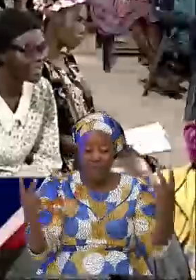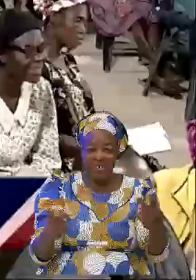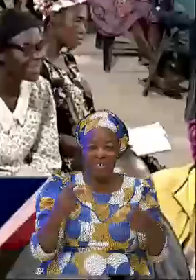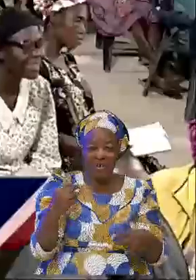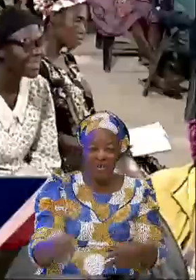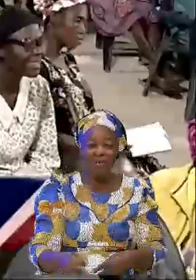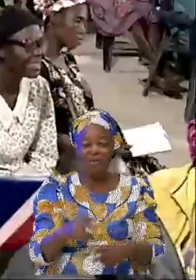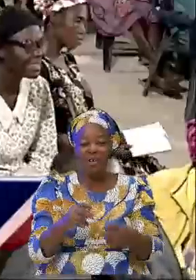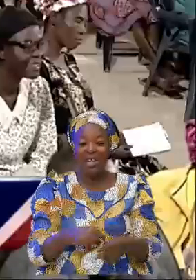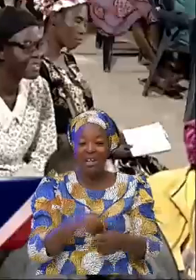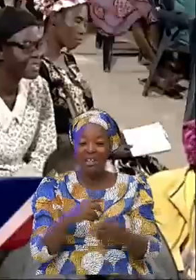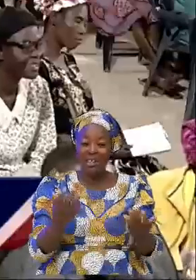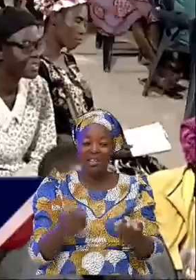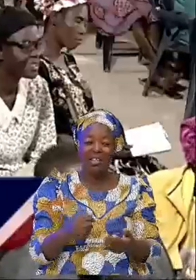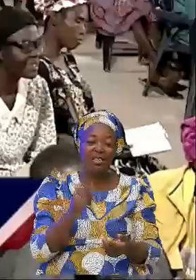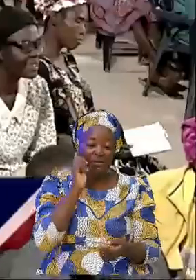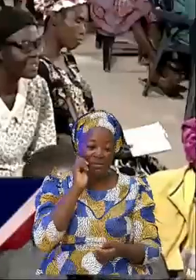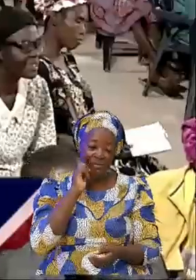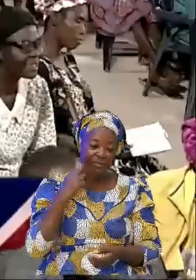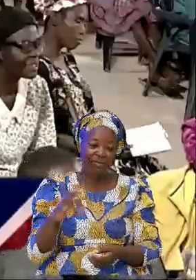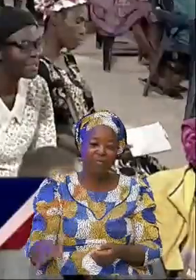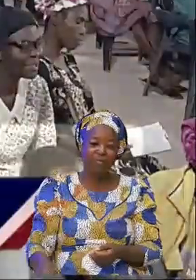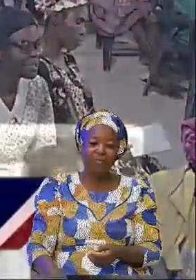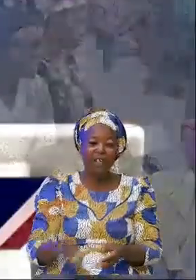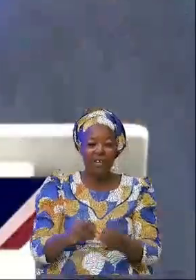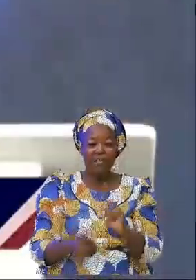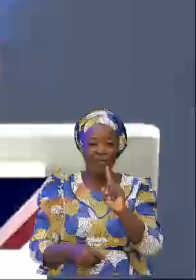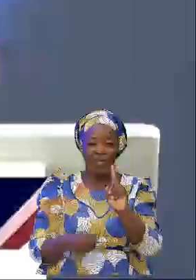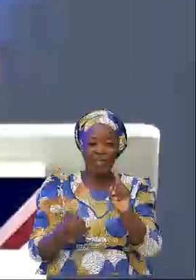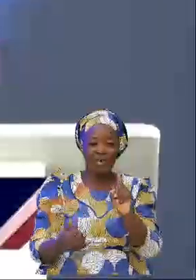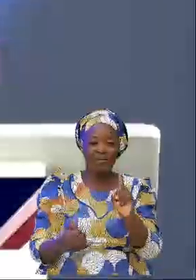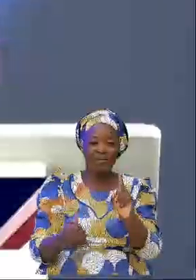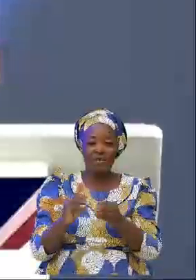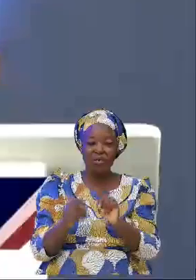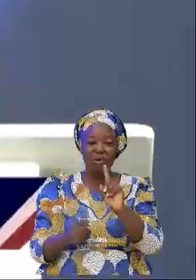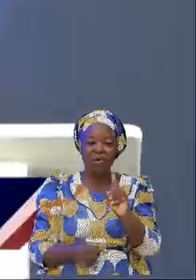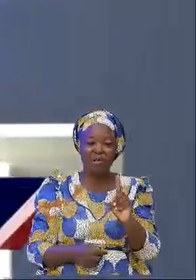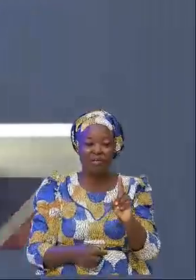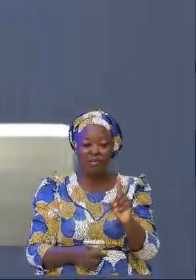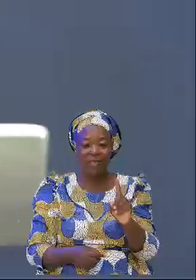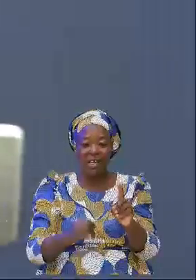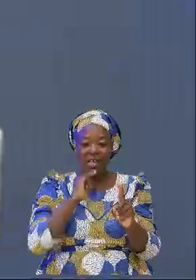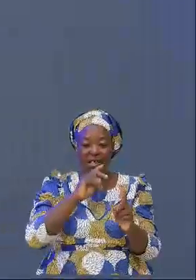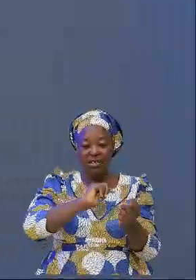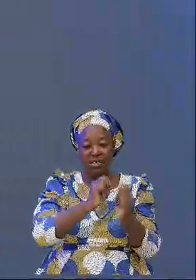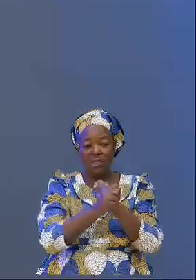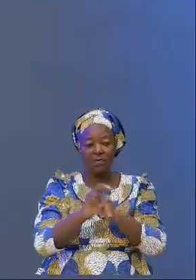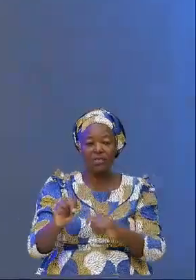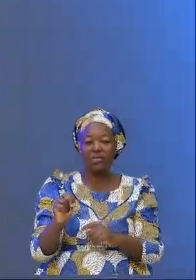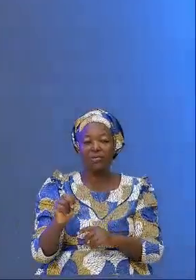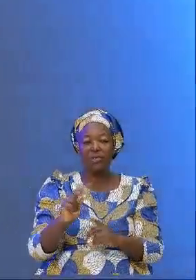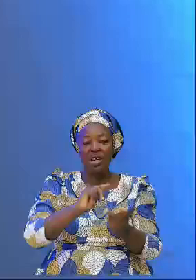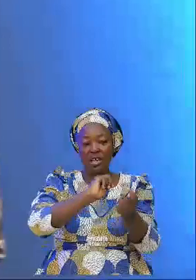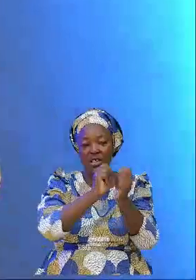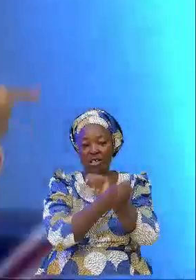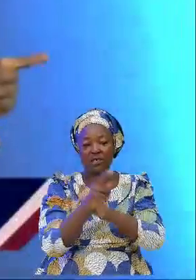Triumph of victors through the divine touch. Number one now.